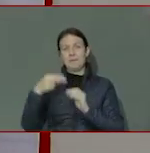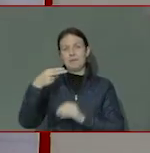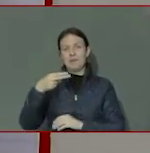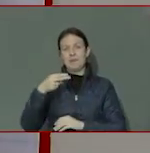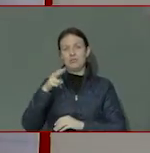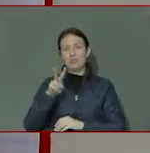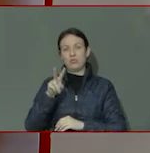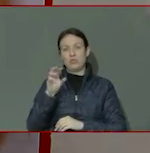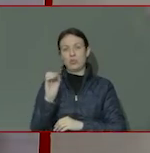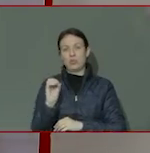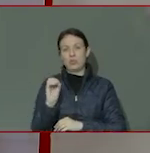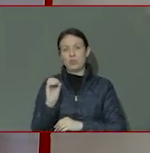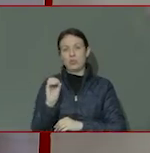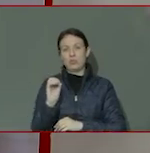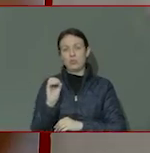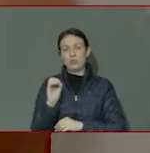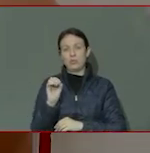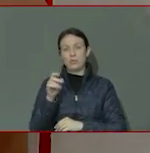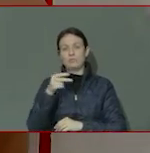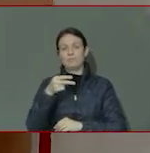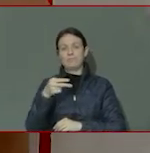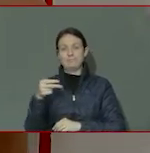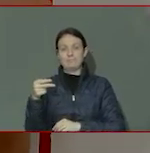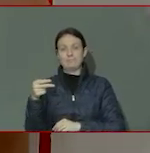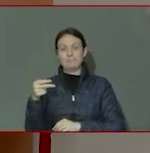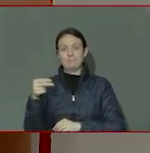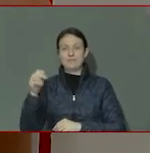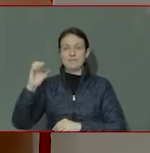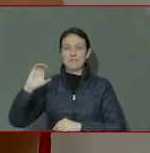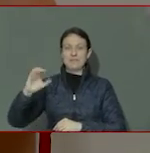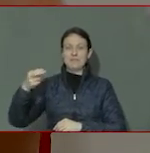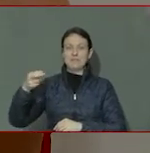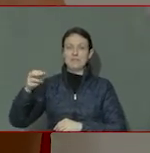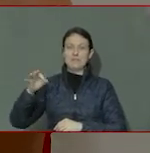H2O. And that will form